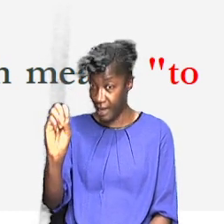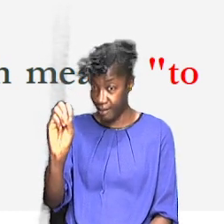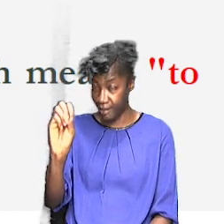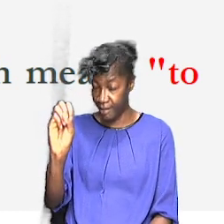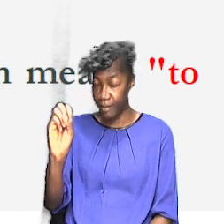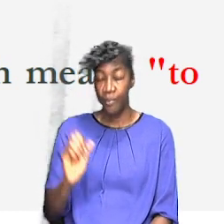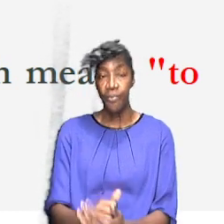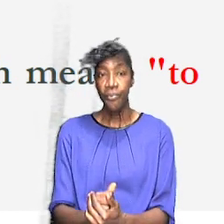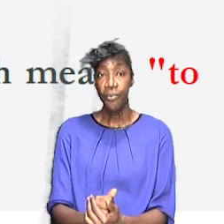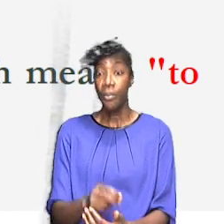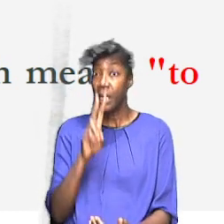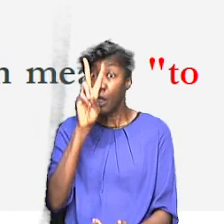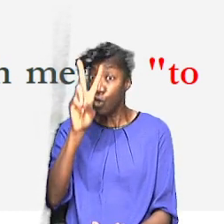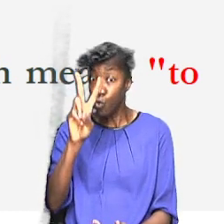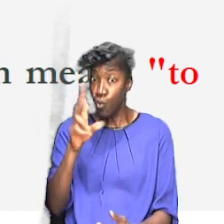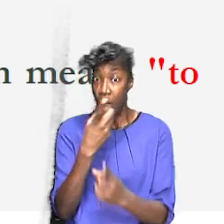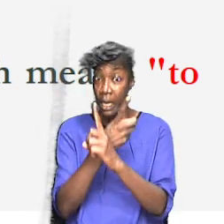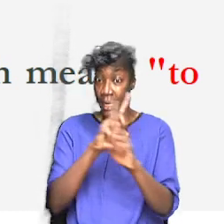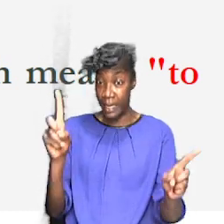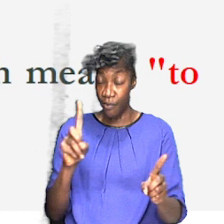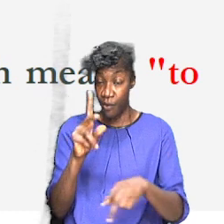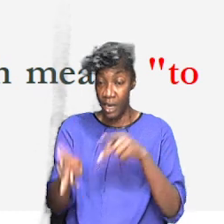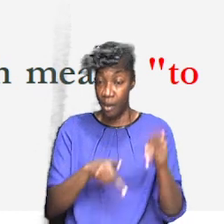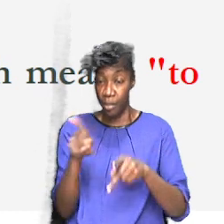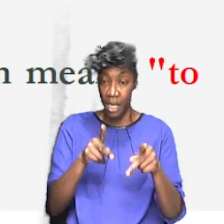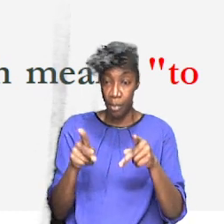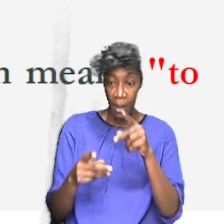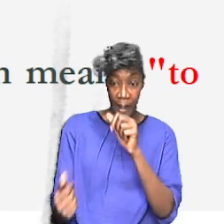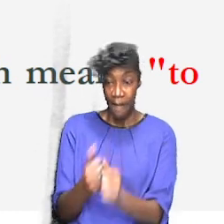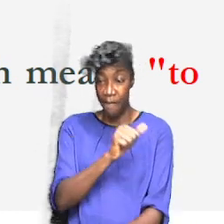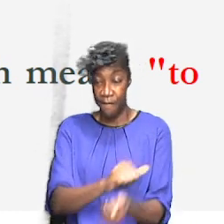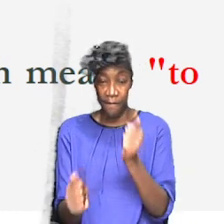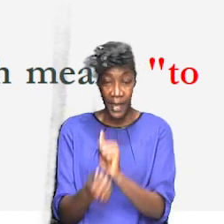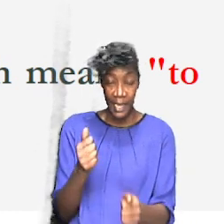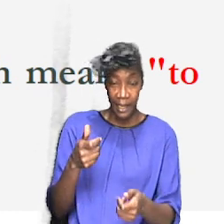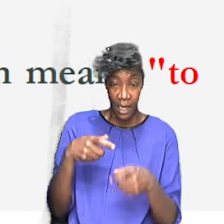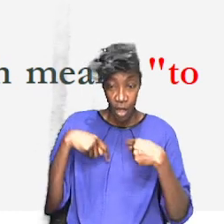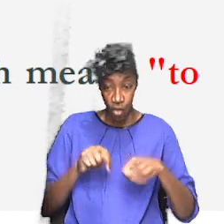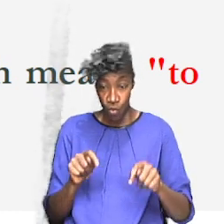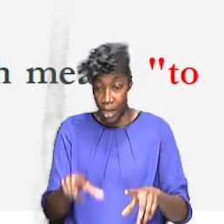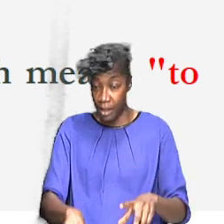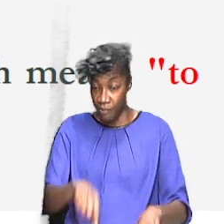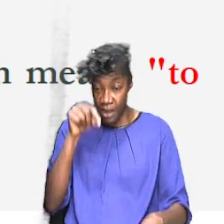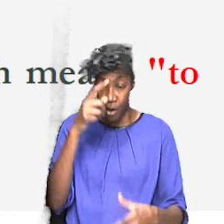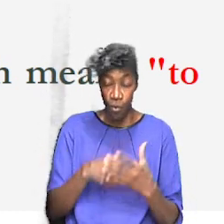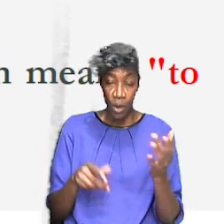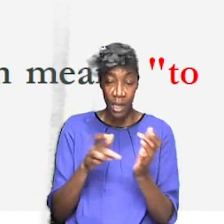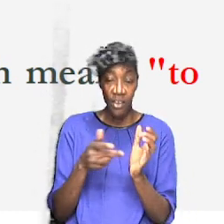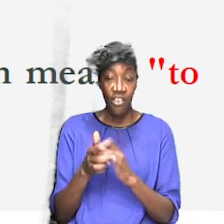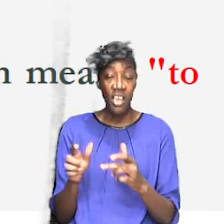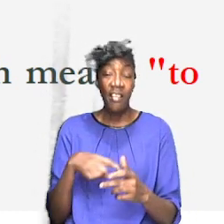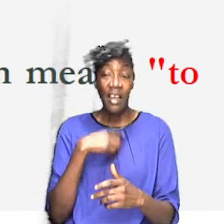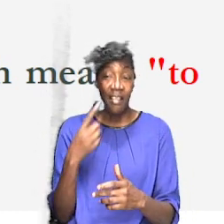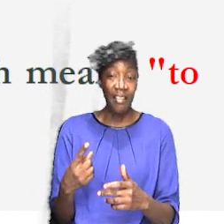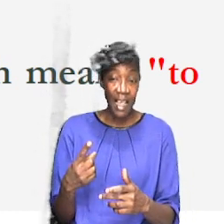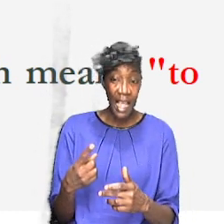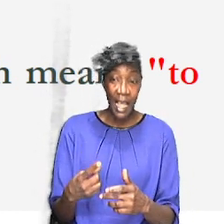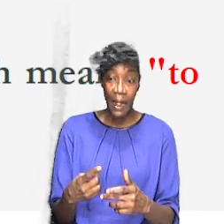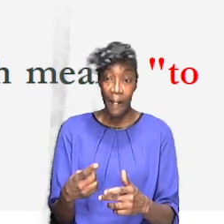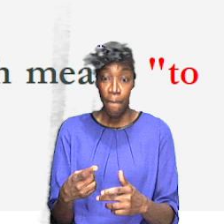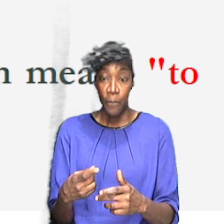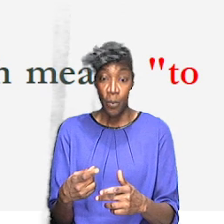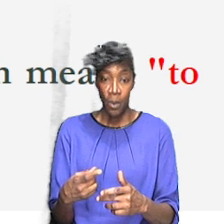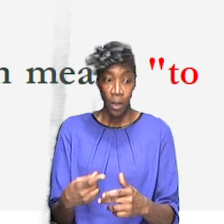two set of people always at contention, coming to Jesus, trying to find out what Jesus had to say in relation, if the Pharisees are right or